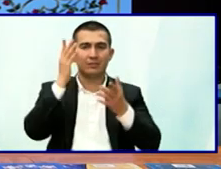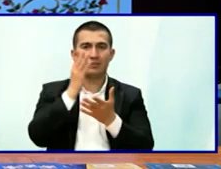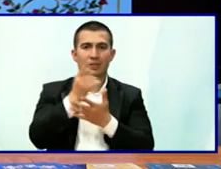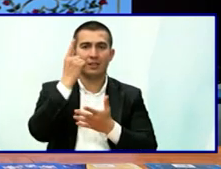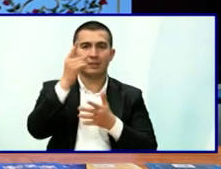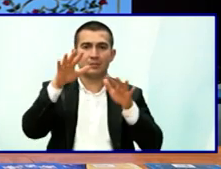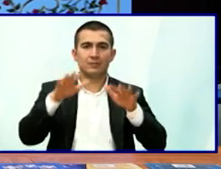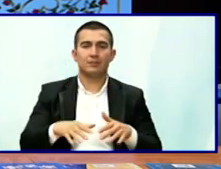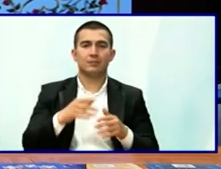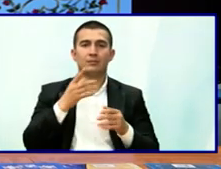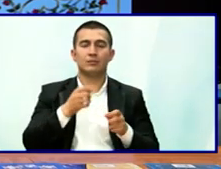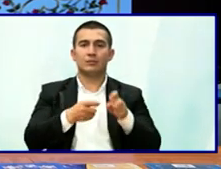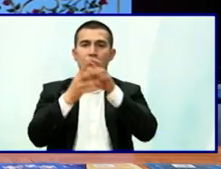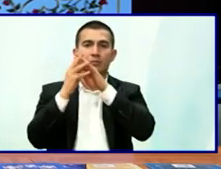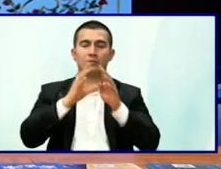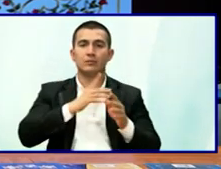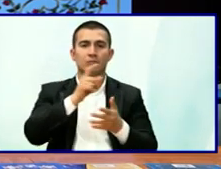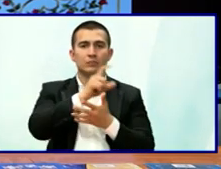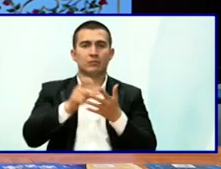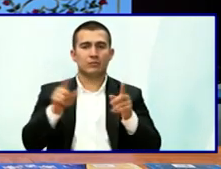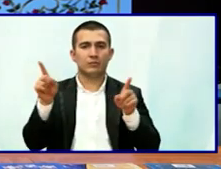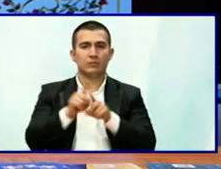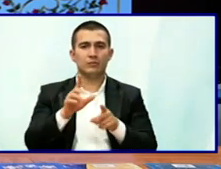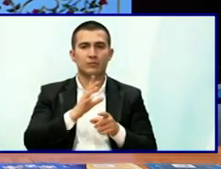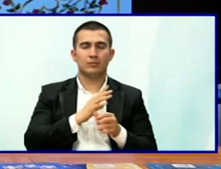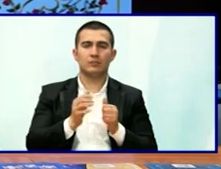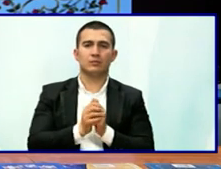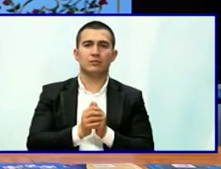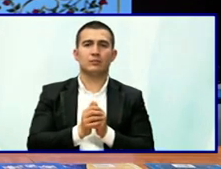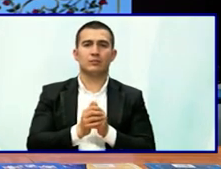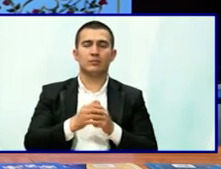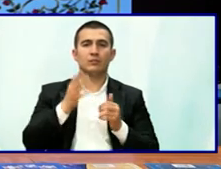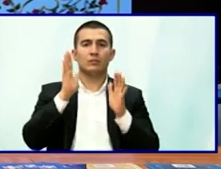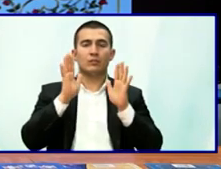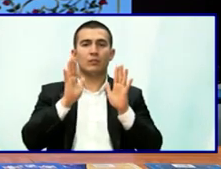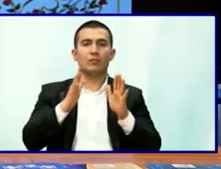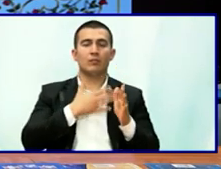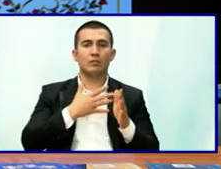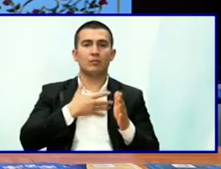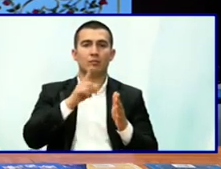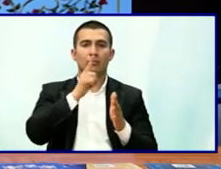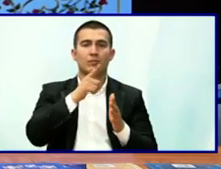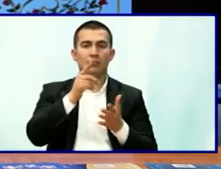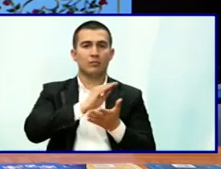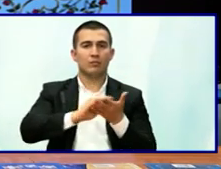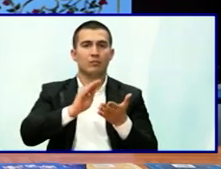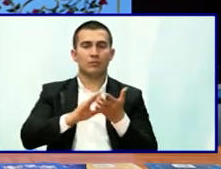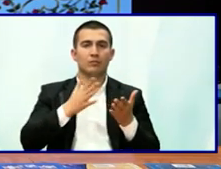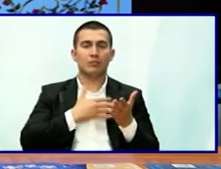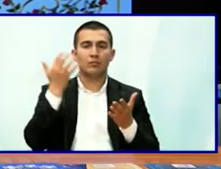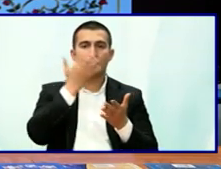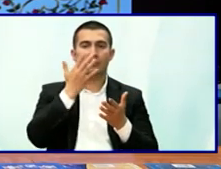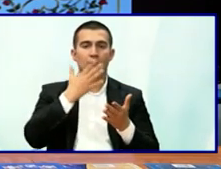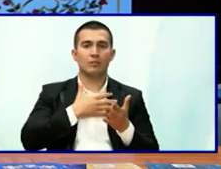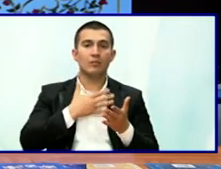biroq bitilmagan dostondir bori. Faqat ojiz qalamim manim,